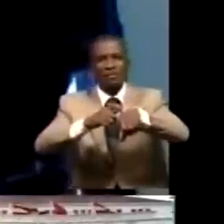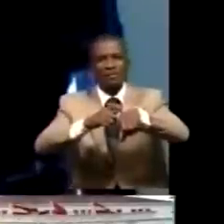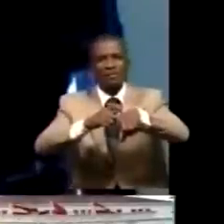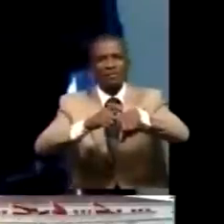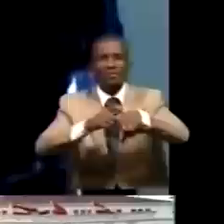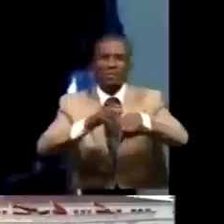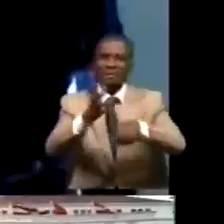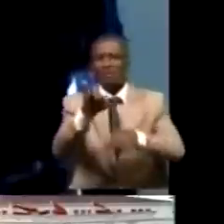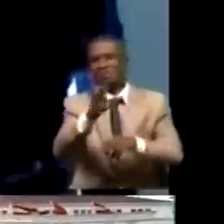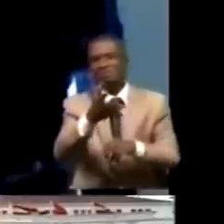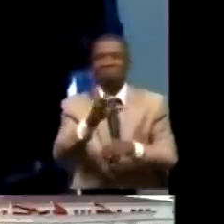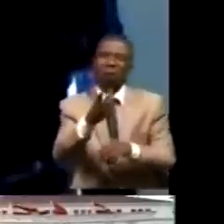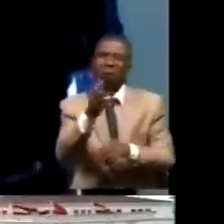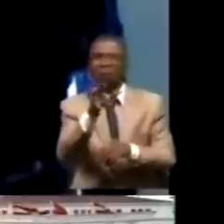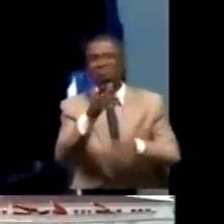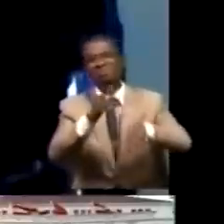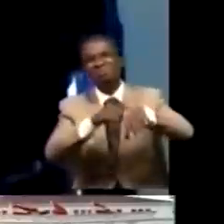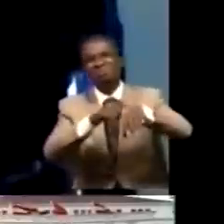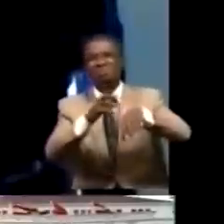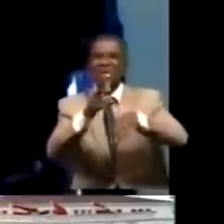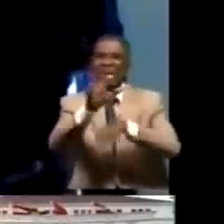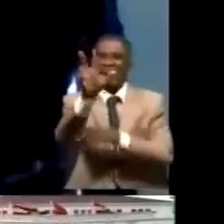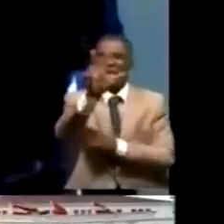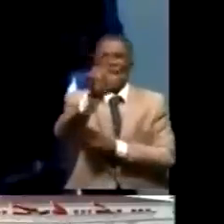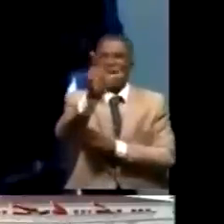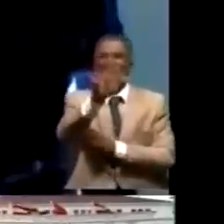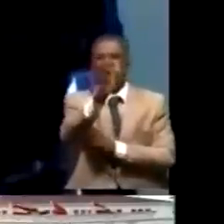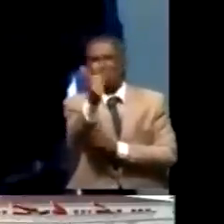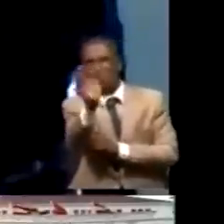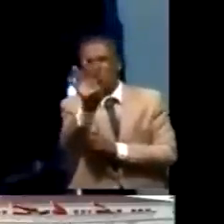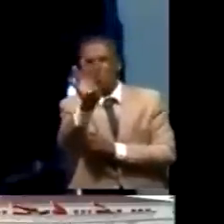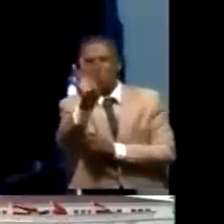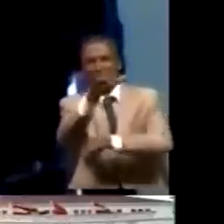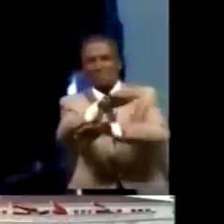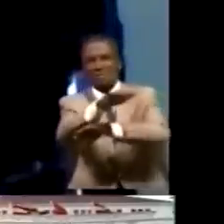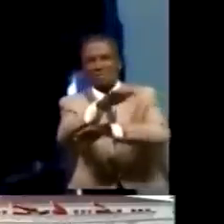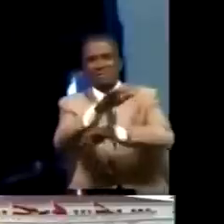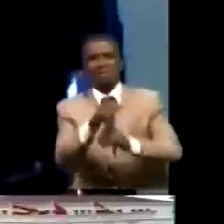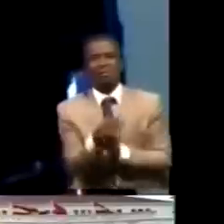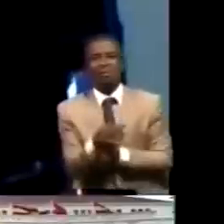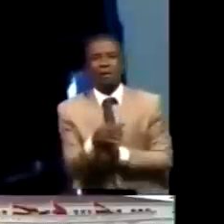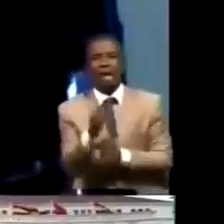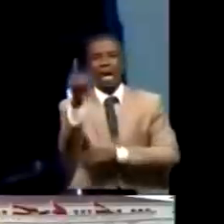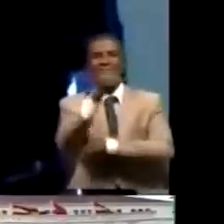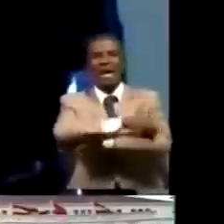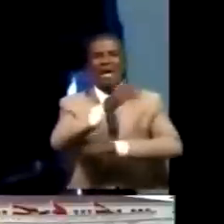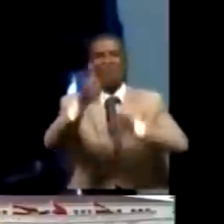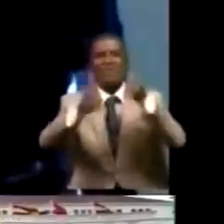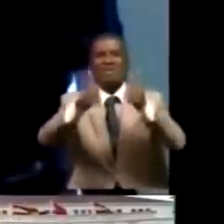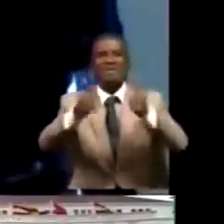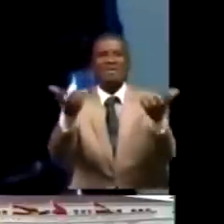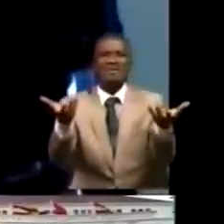It was somewhere between 3 o'clock and 4 o'clock. On what day?